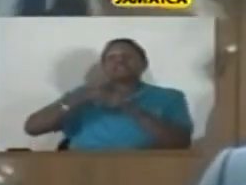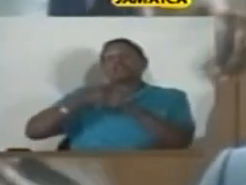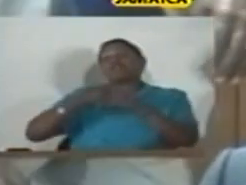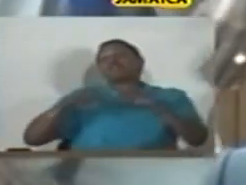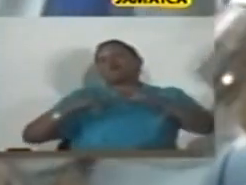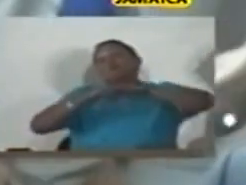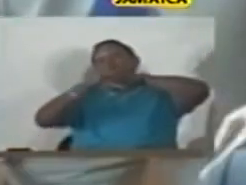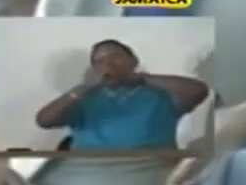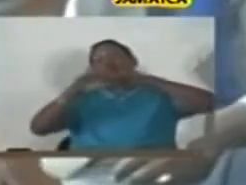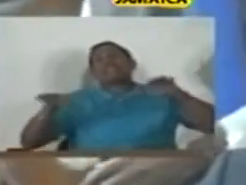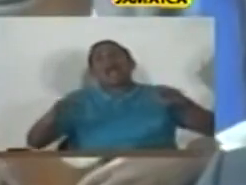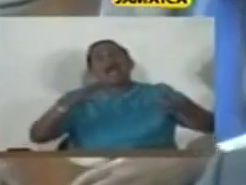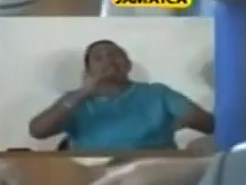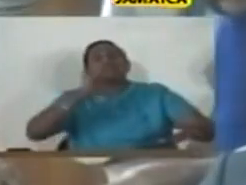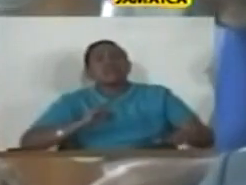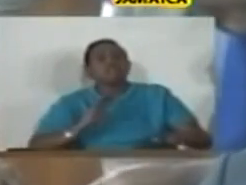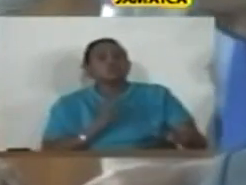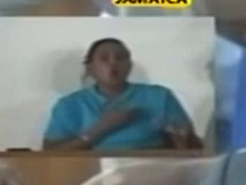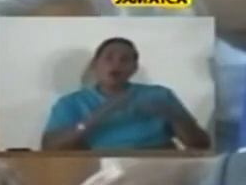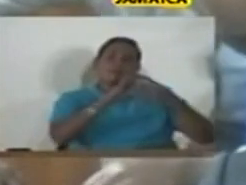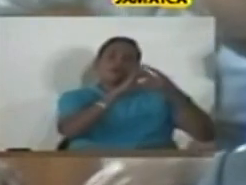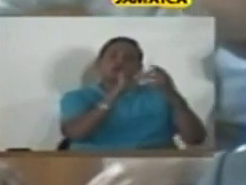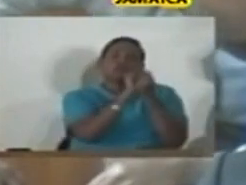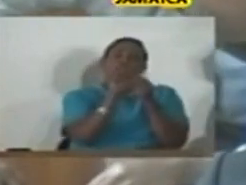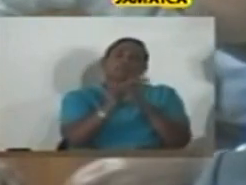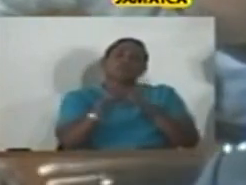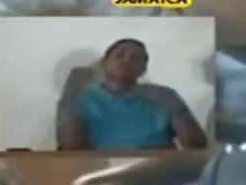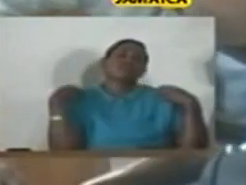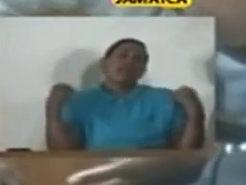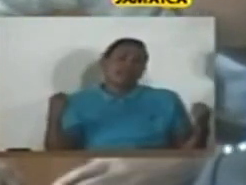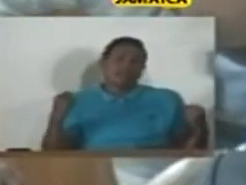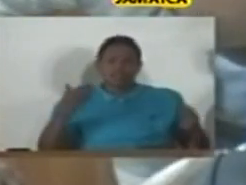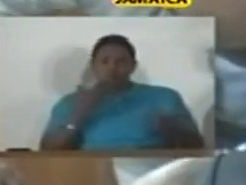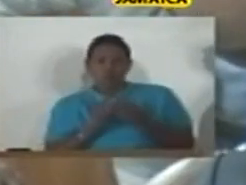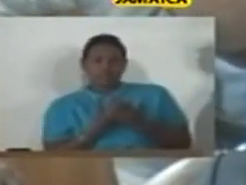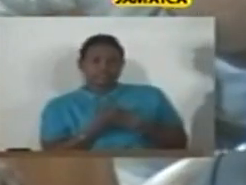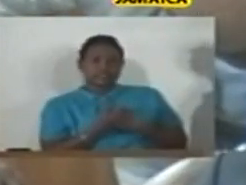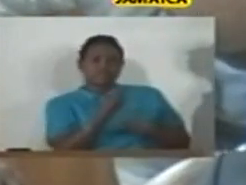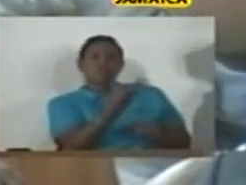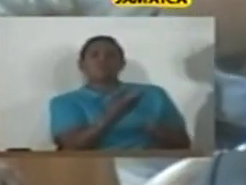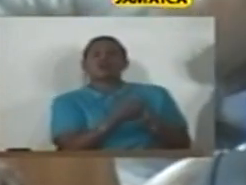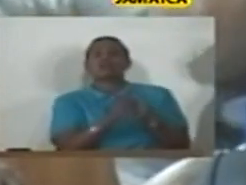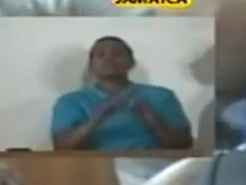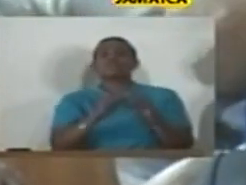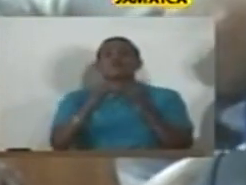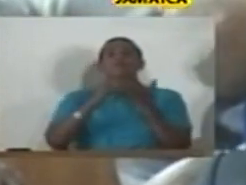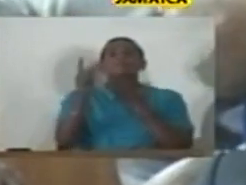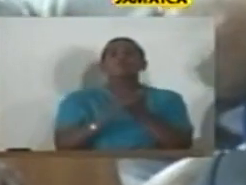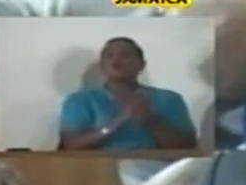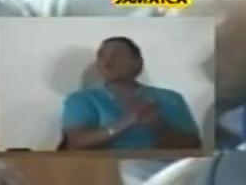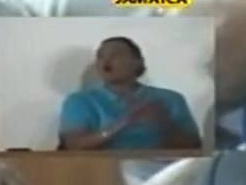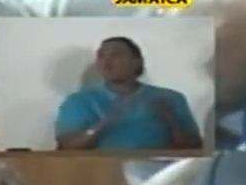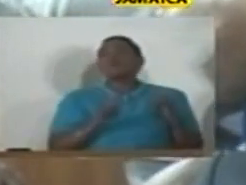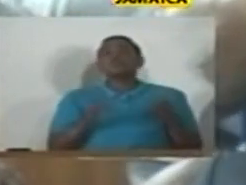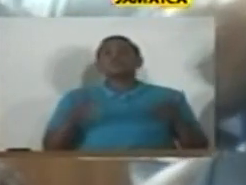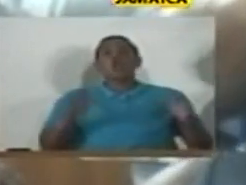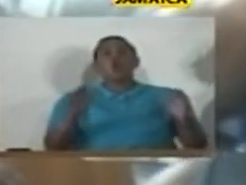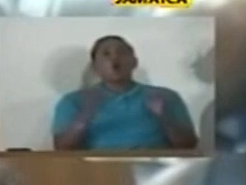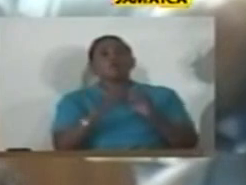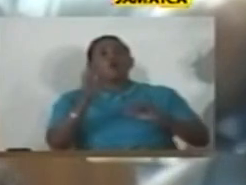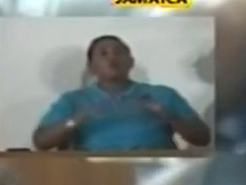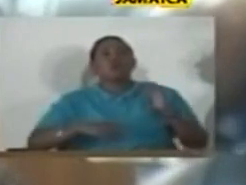active aging, our partnership with the Ministry of Health and Wellness provided programs which allowed more